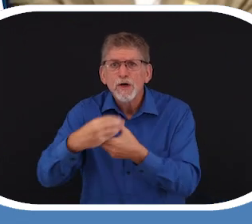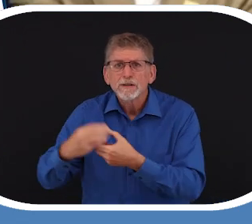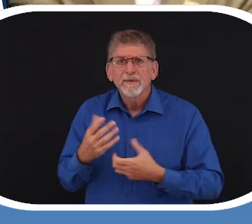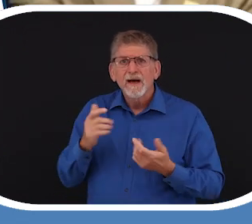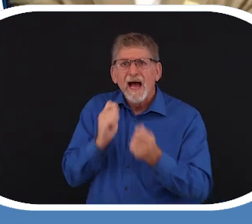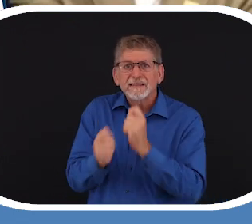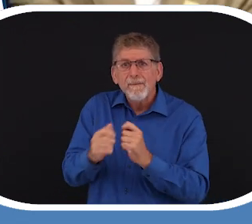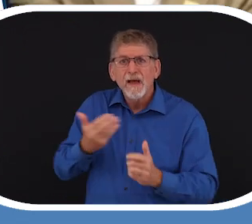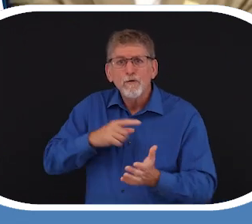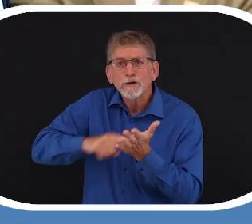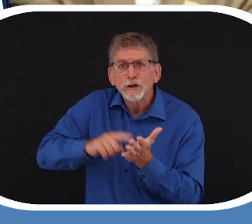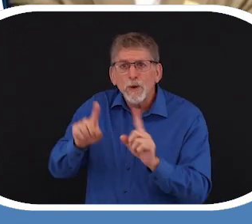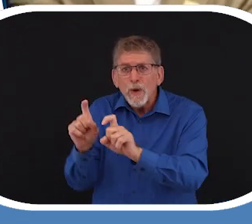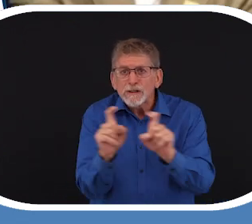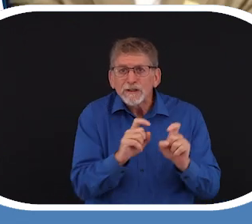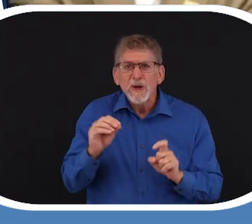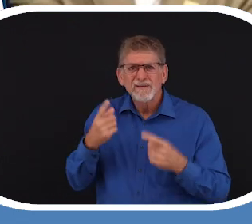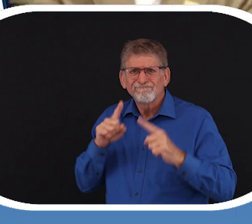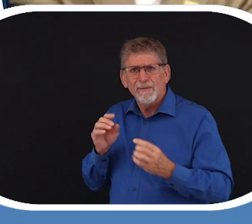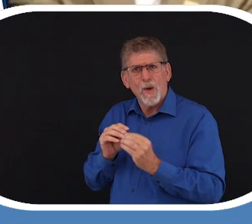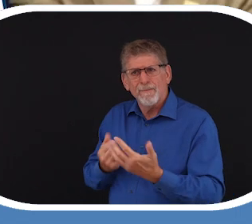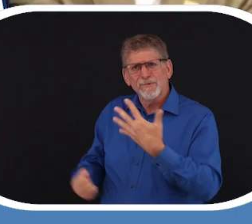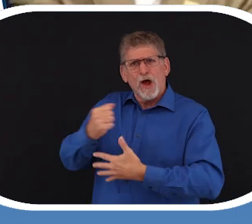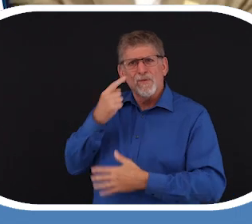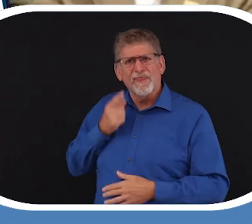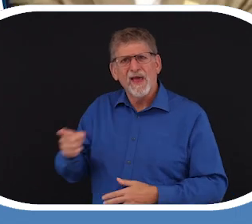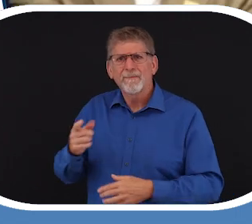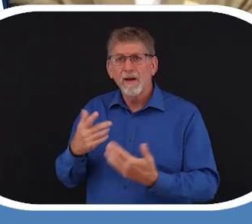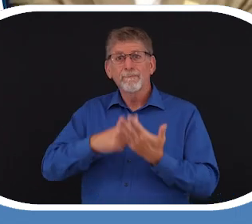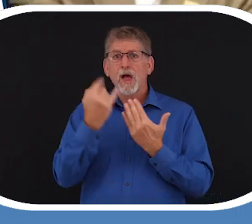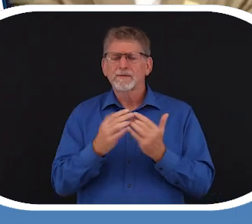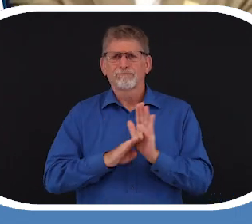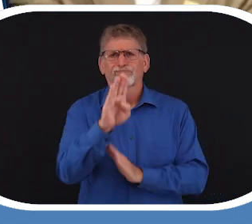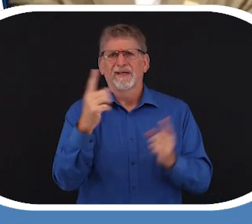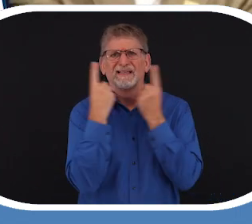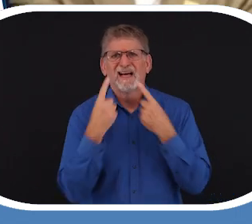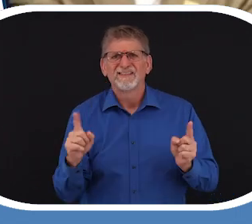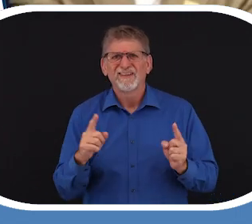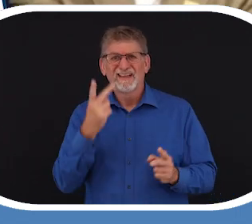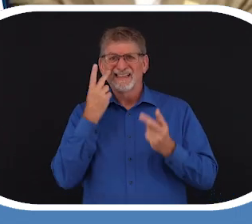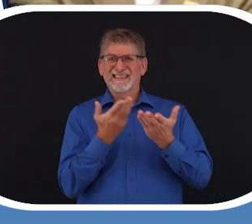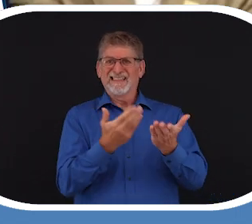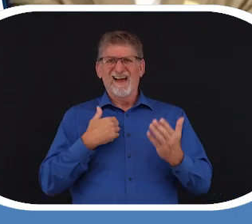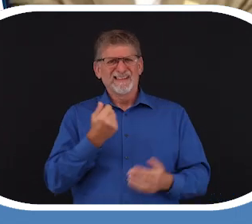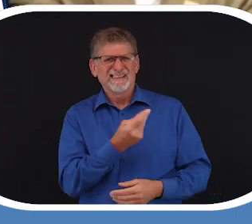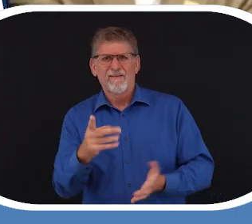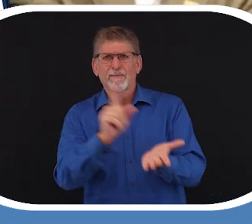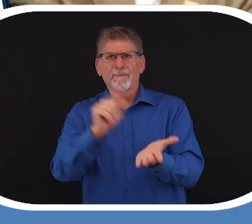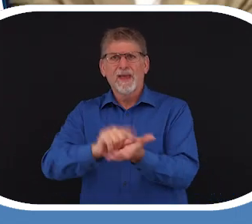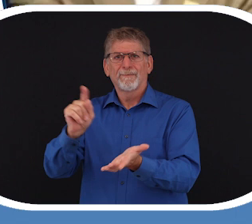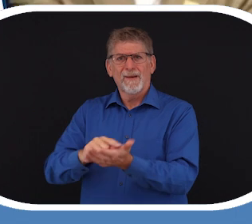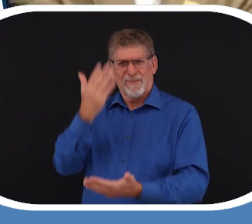that were a priority to them, that made our project so successful. And you'll see here that we had several publications that were a result of this